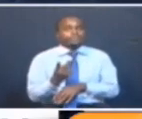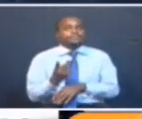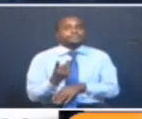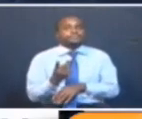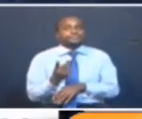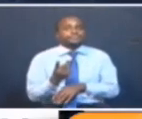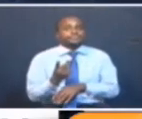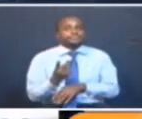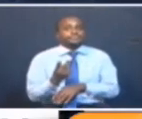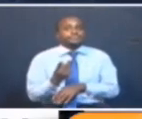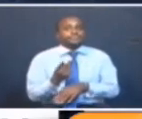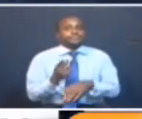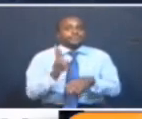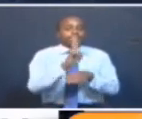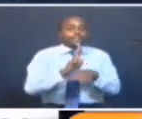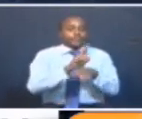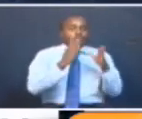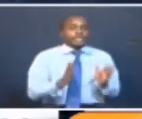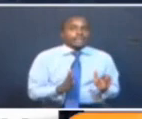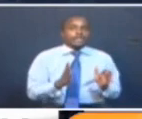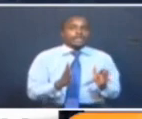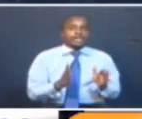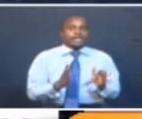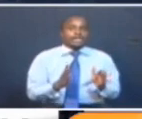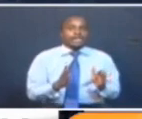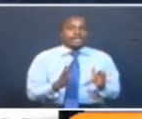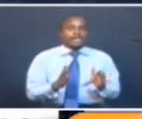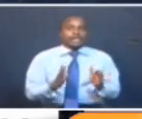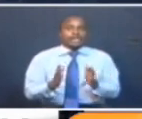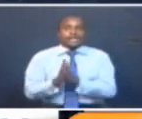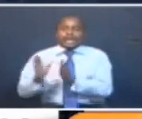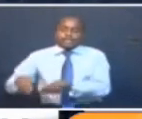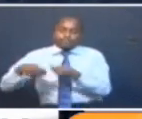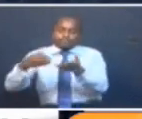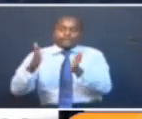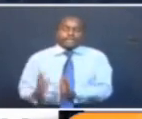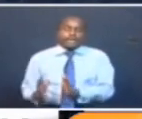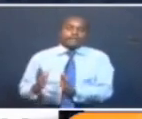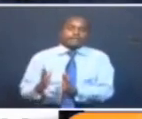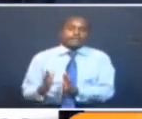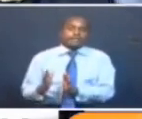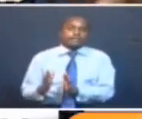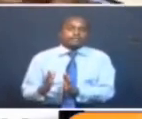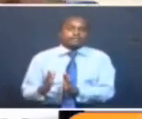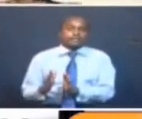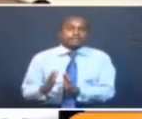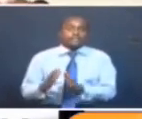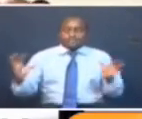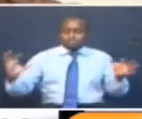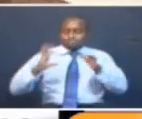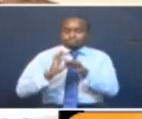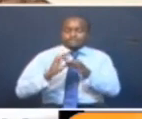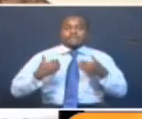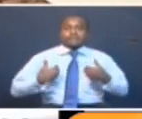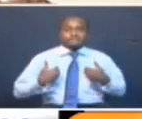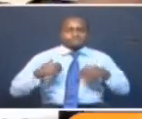the users and the providers of services. If there's a connection,